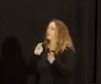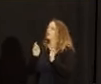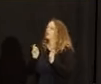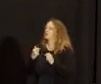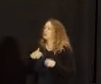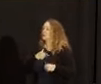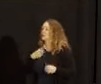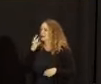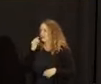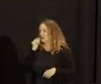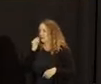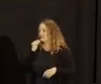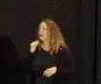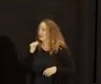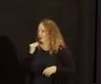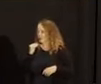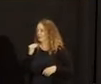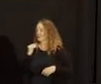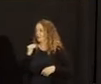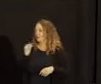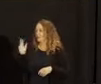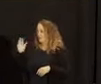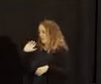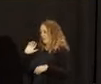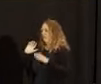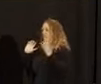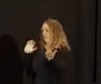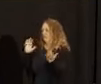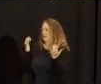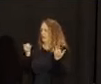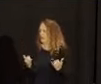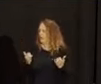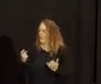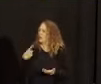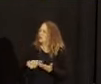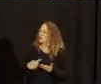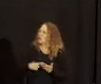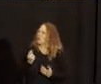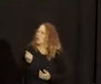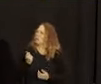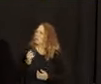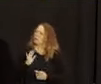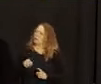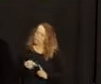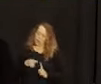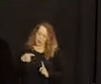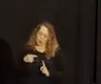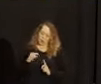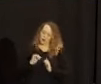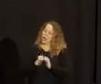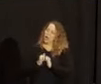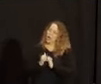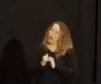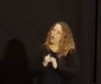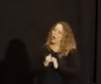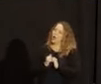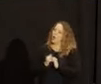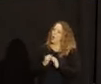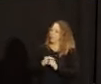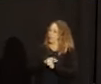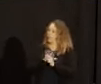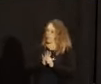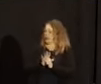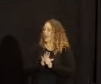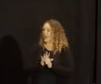experienced in our world as of late. Can you talk a little bit about how the pandemic